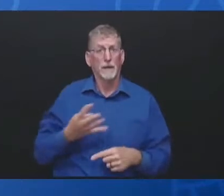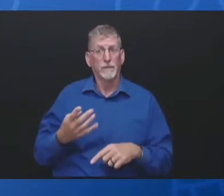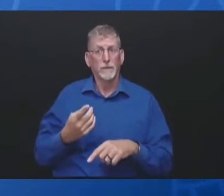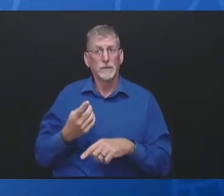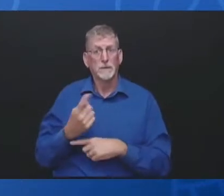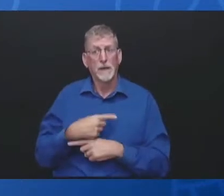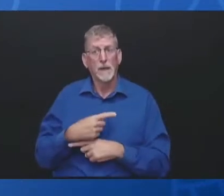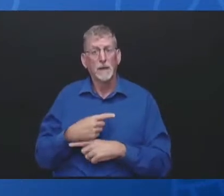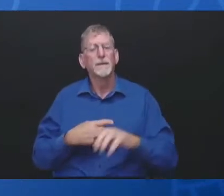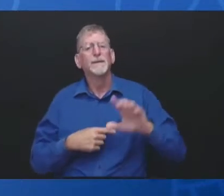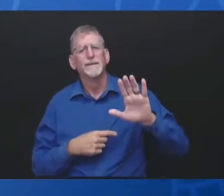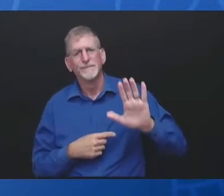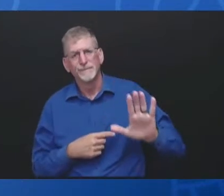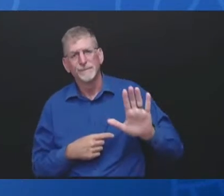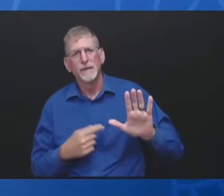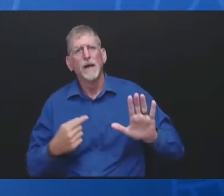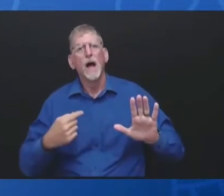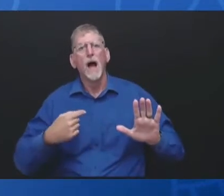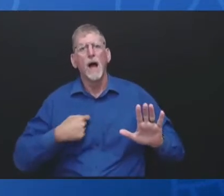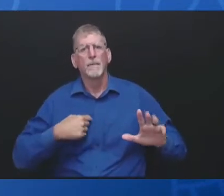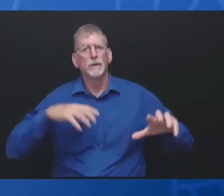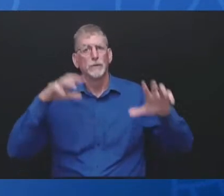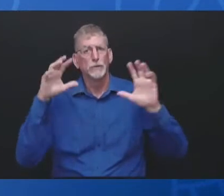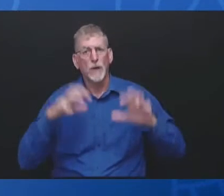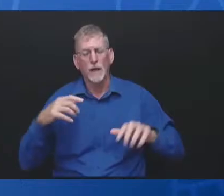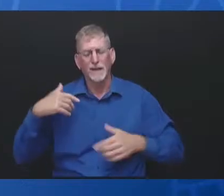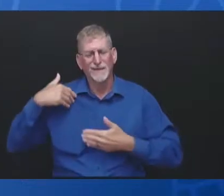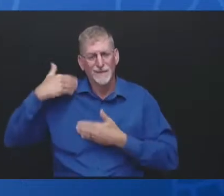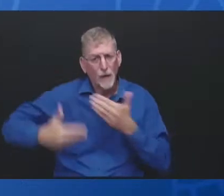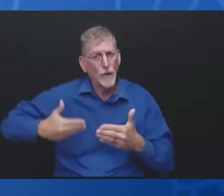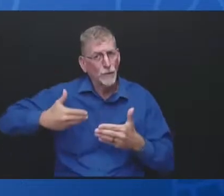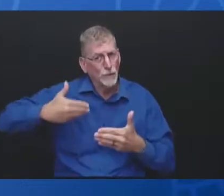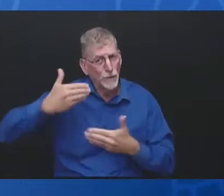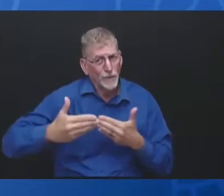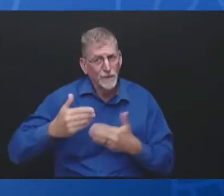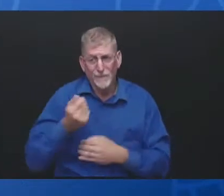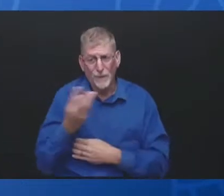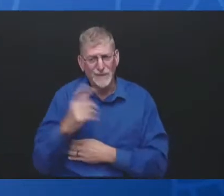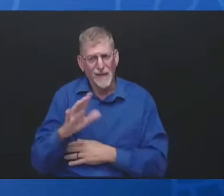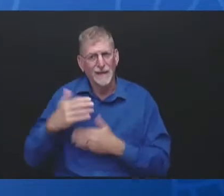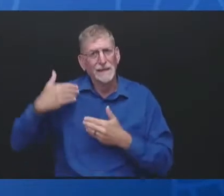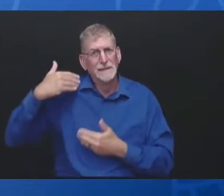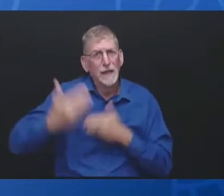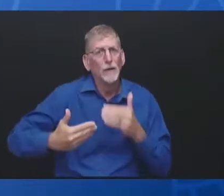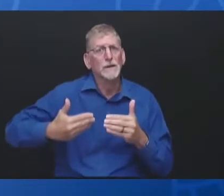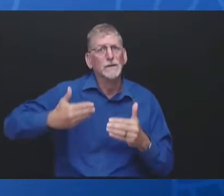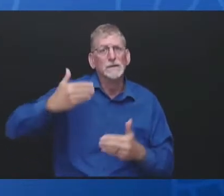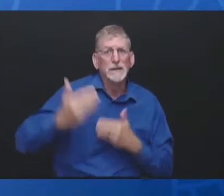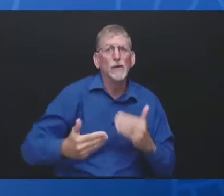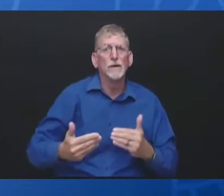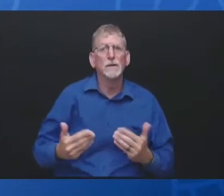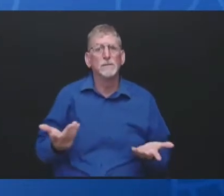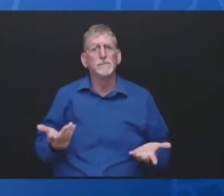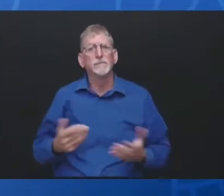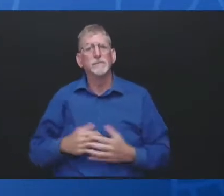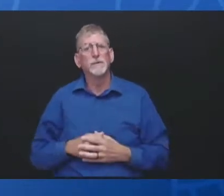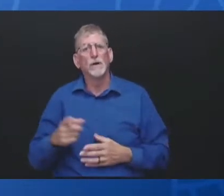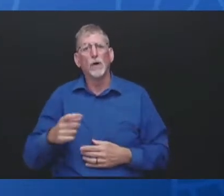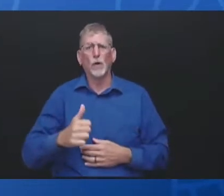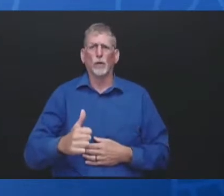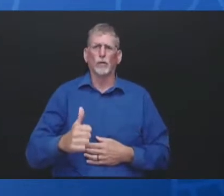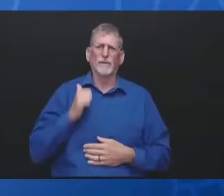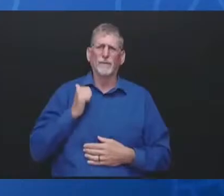shocked over generations about what's been happening in Gaza. Absolutely. And that Hamas certainly has refused to stop that violence. But go